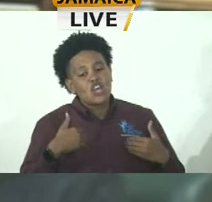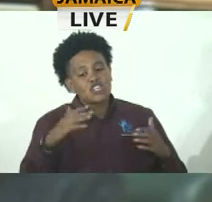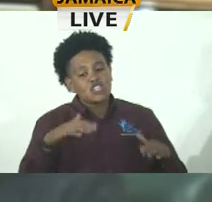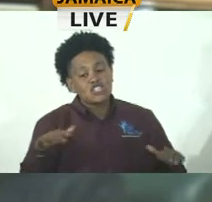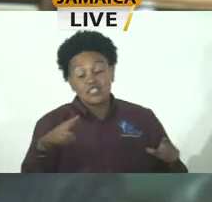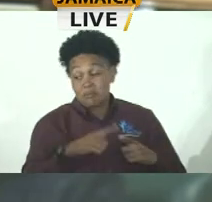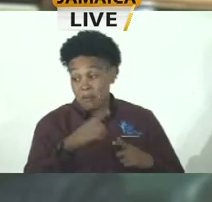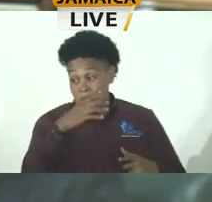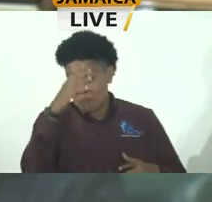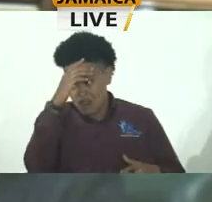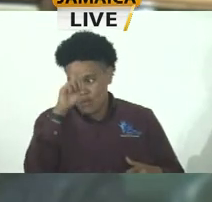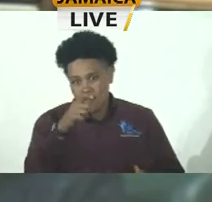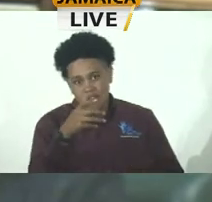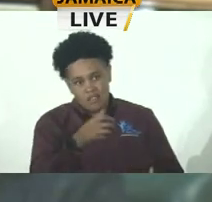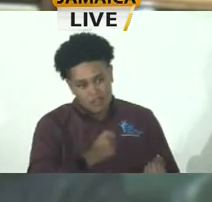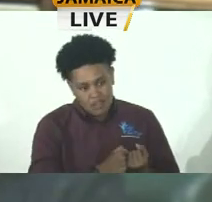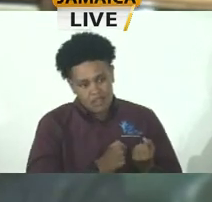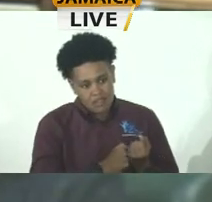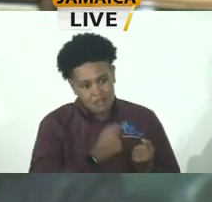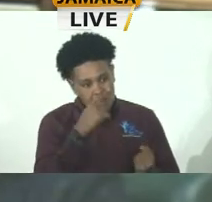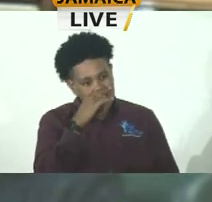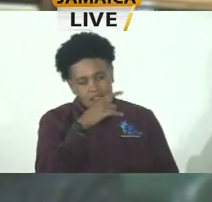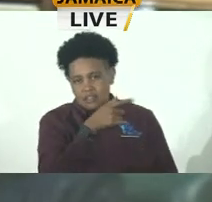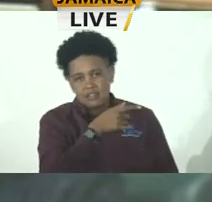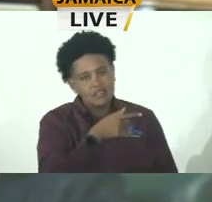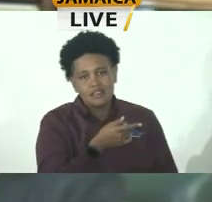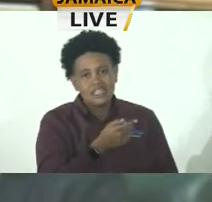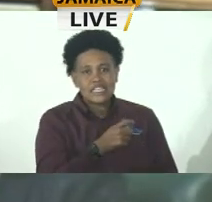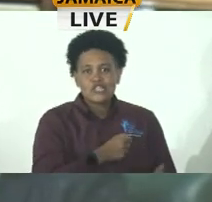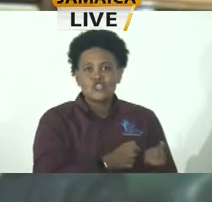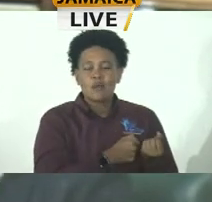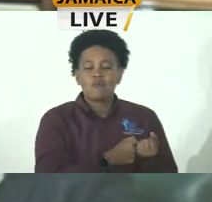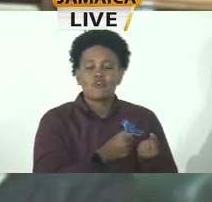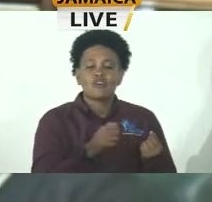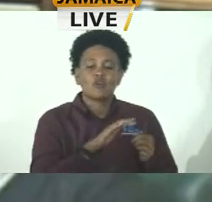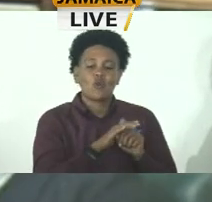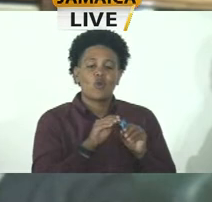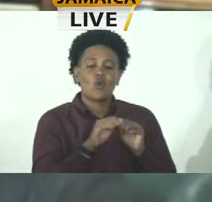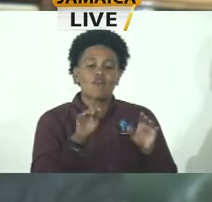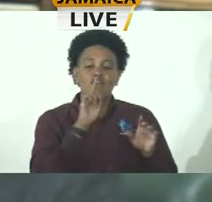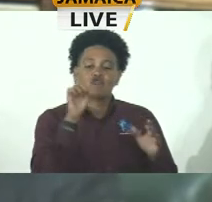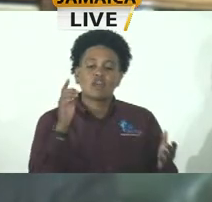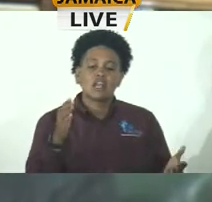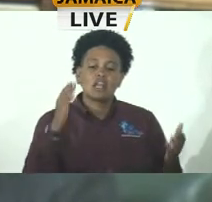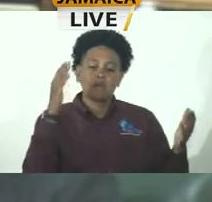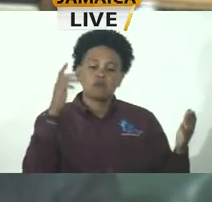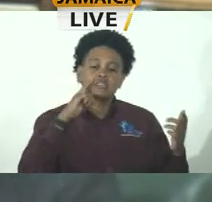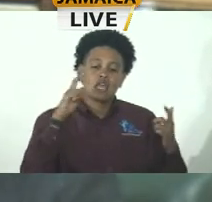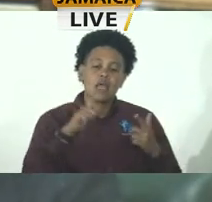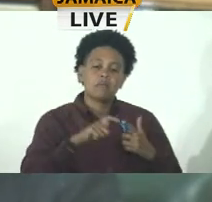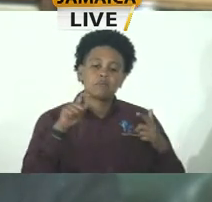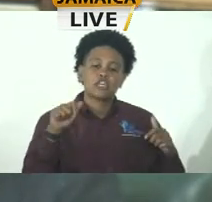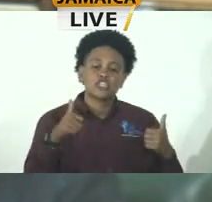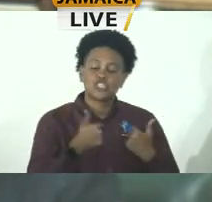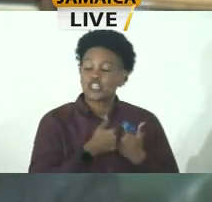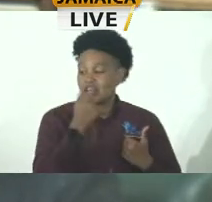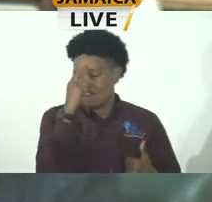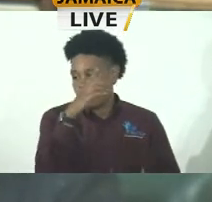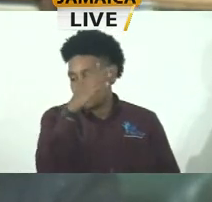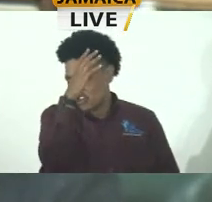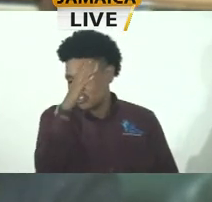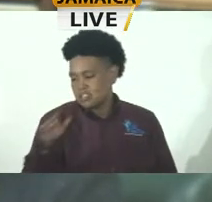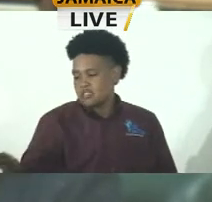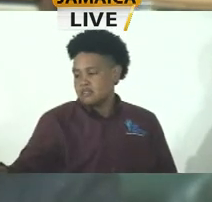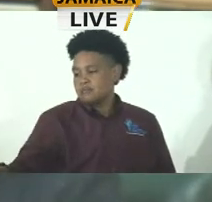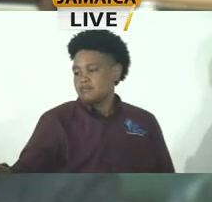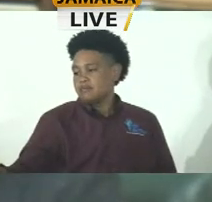parents who have to be there it has the pandemic has really uh presented a major challenge for them and i